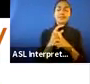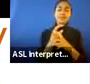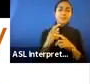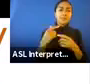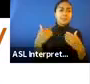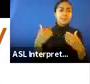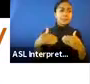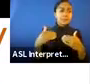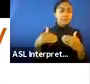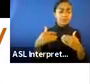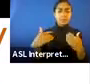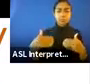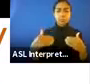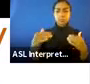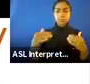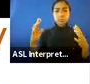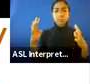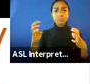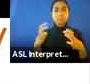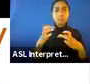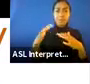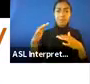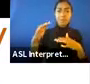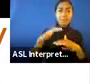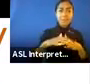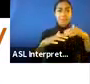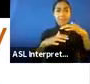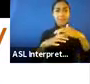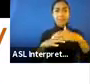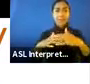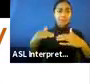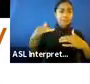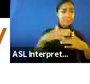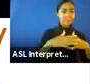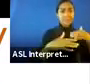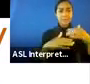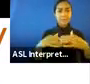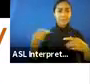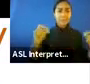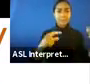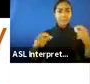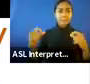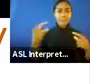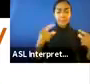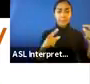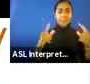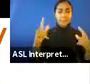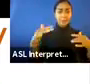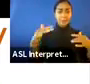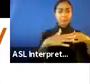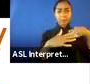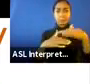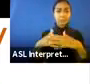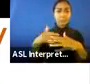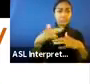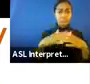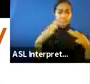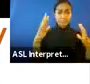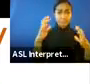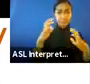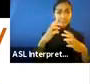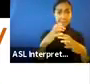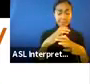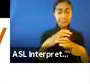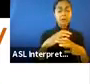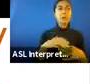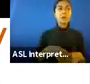the sheer volume of interrelated feedbacks and dynamics that are happening, instead of thinking that